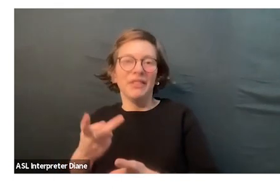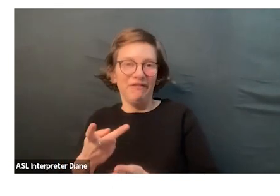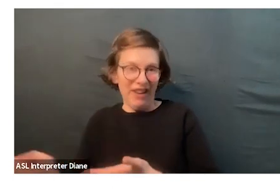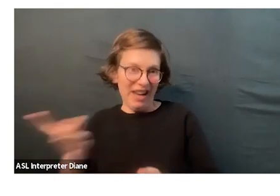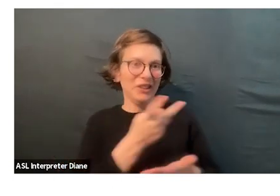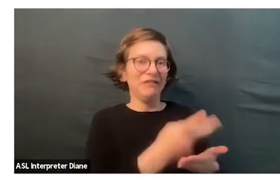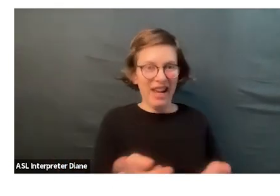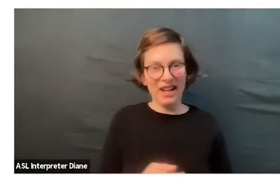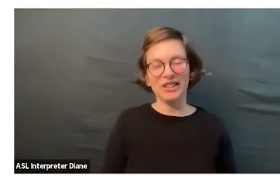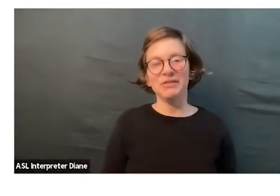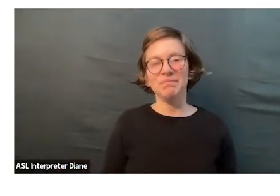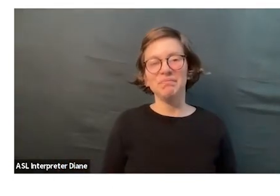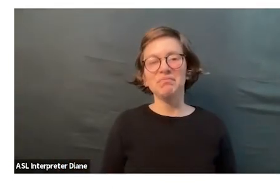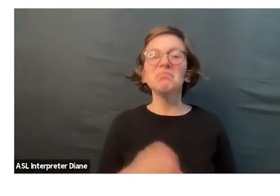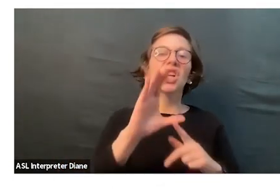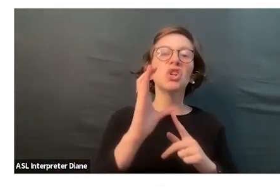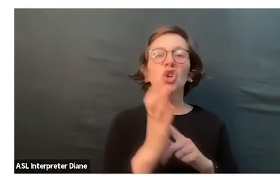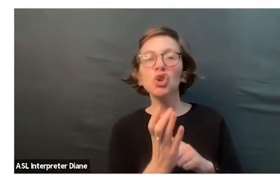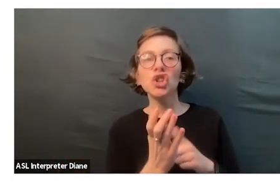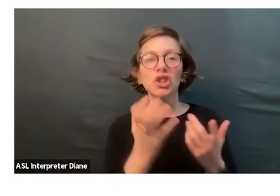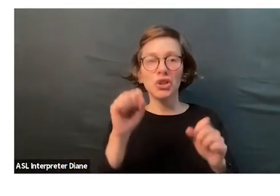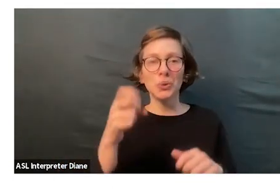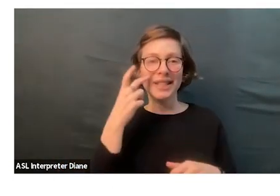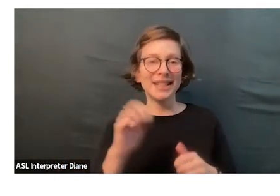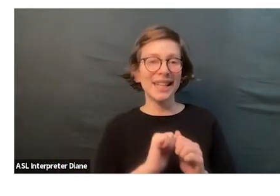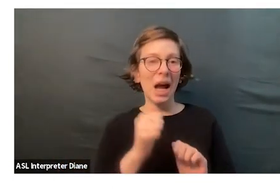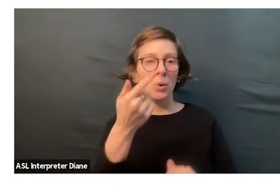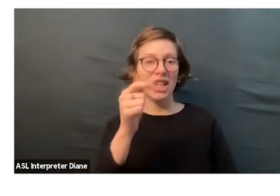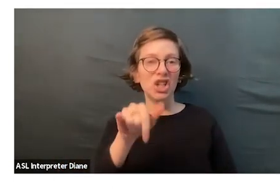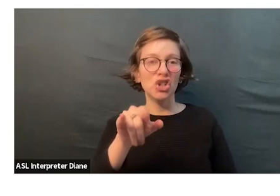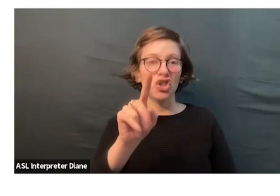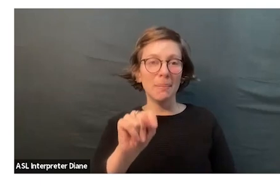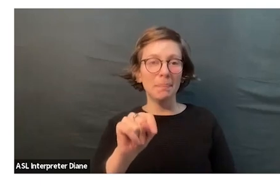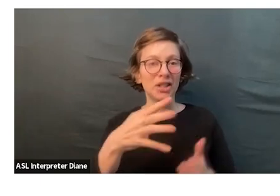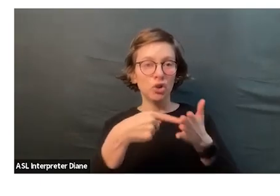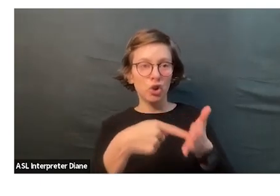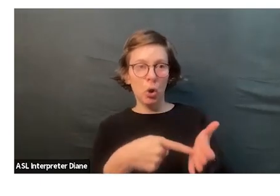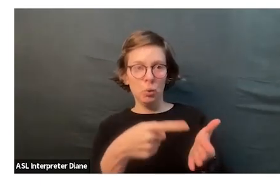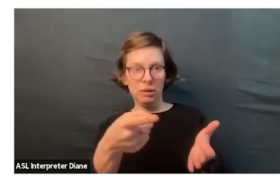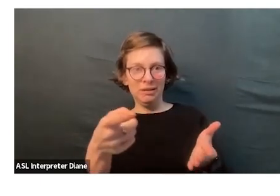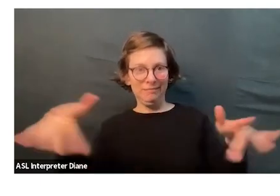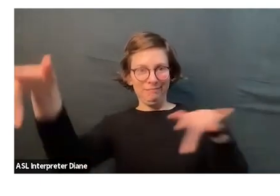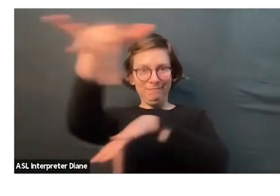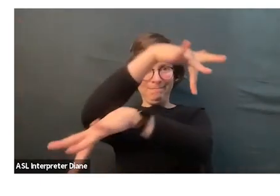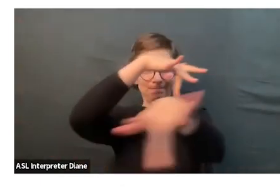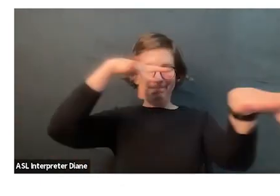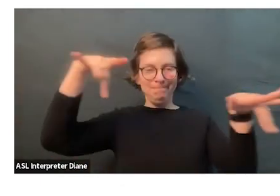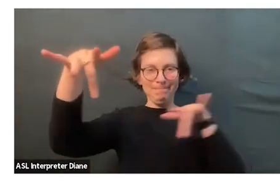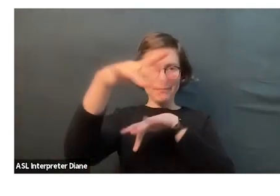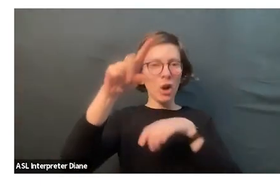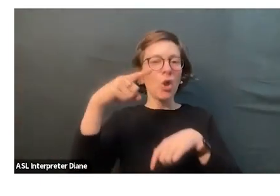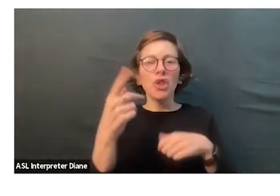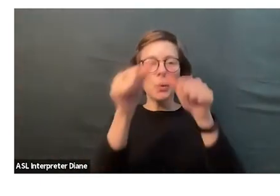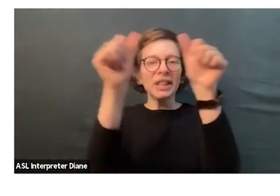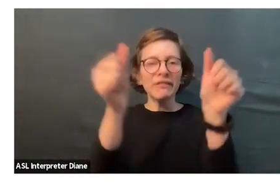philosophers. And if you look in the background behind the Sphinx, you can see that there are a few fleets of troops. They're probably